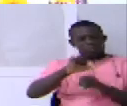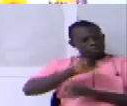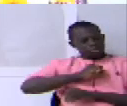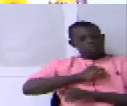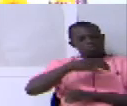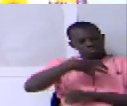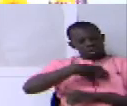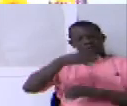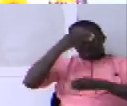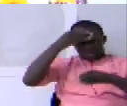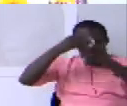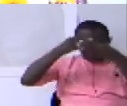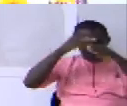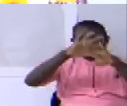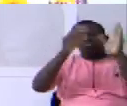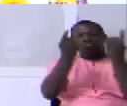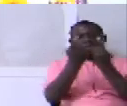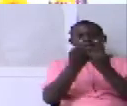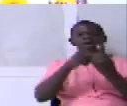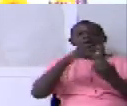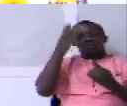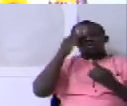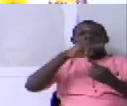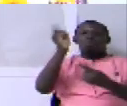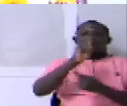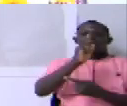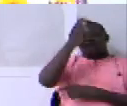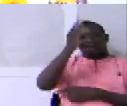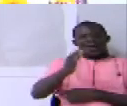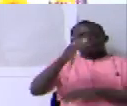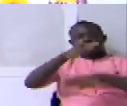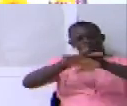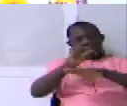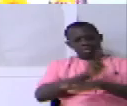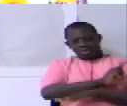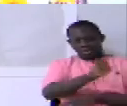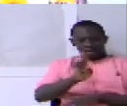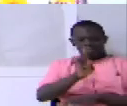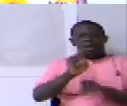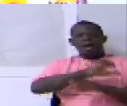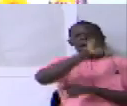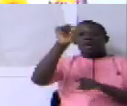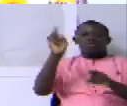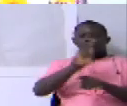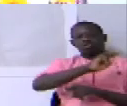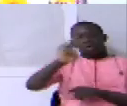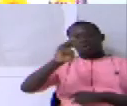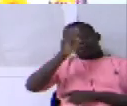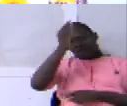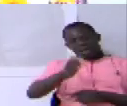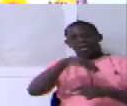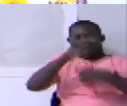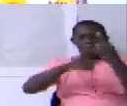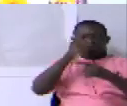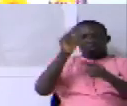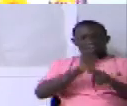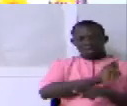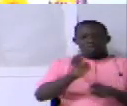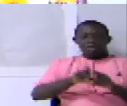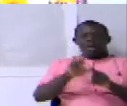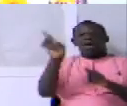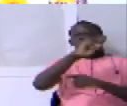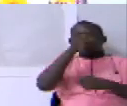right to them and what is not right to them. And what makes them being officers, what makes them to be correction